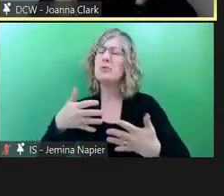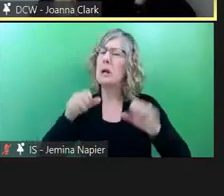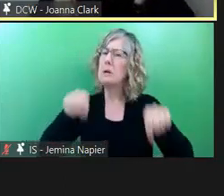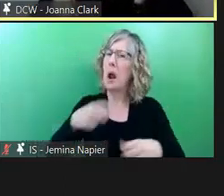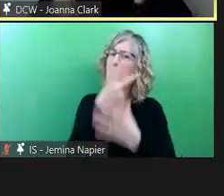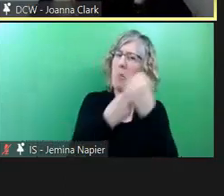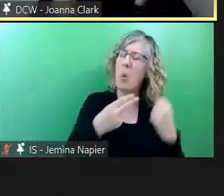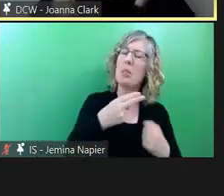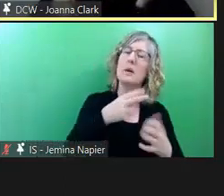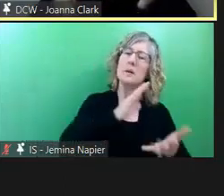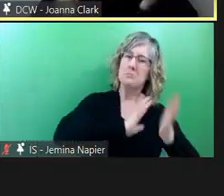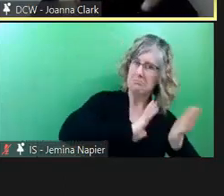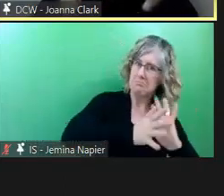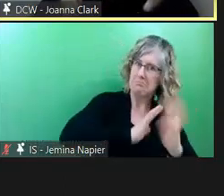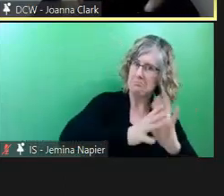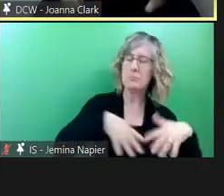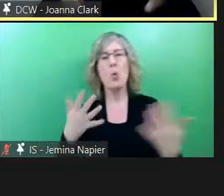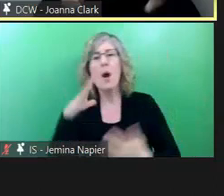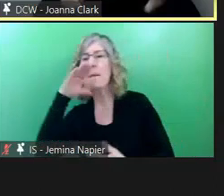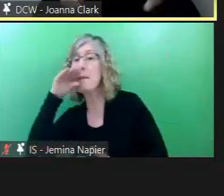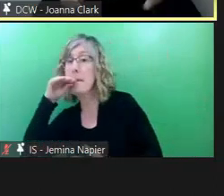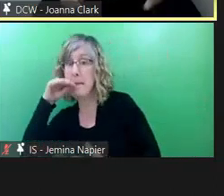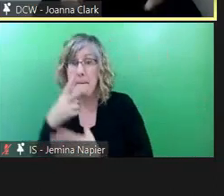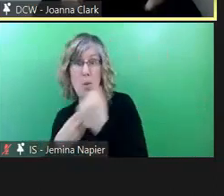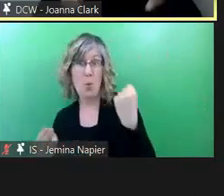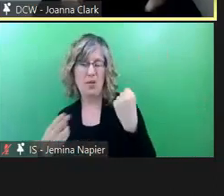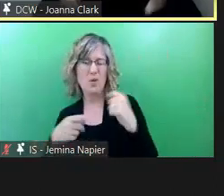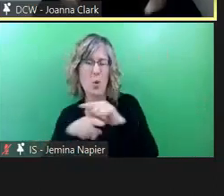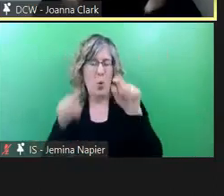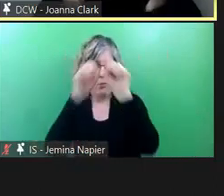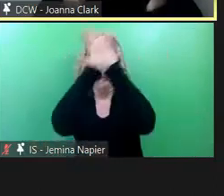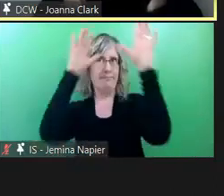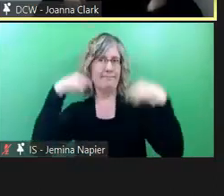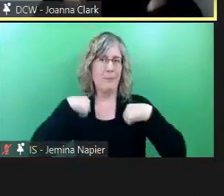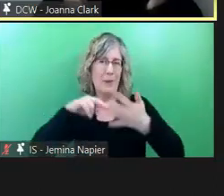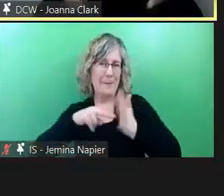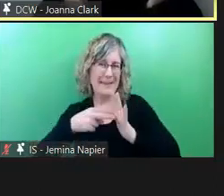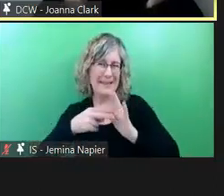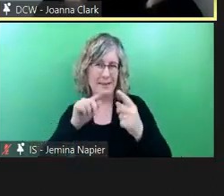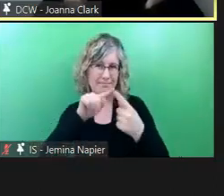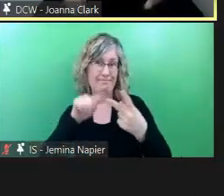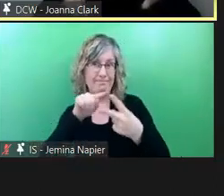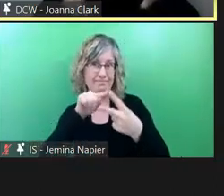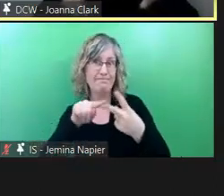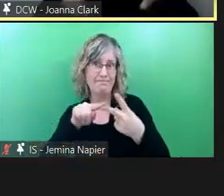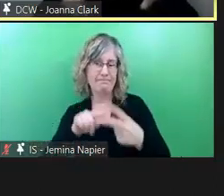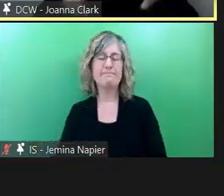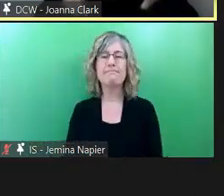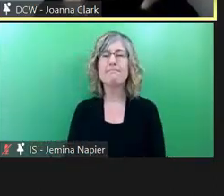So just for the purposes of this, please be aware of that. And now I'll just briefly go on to the